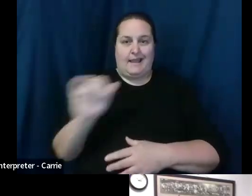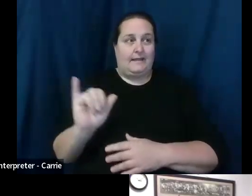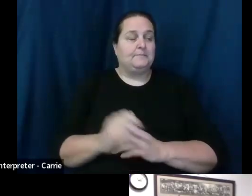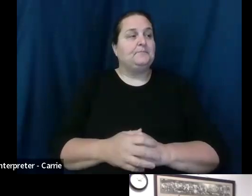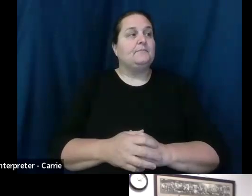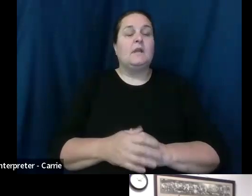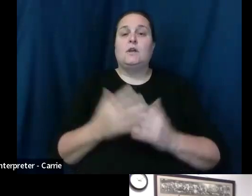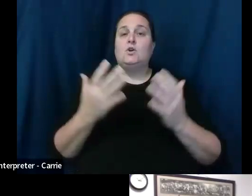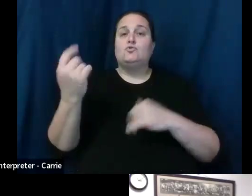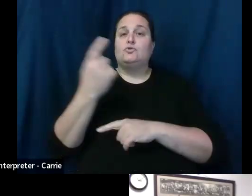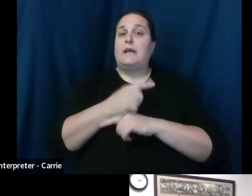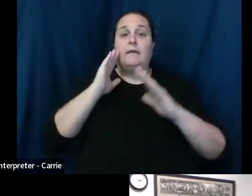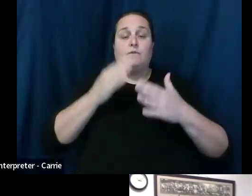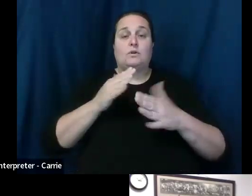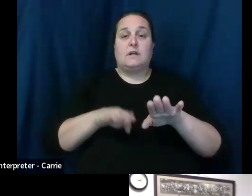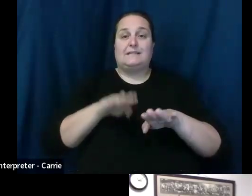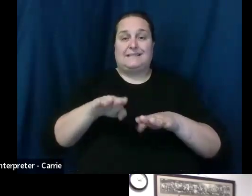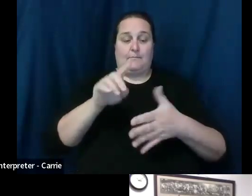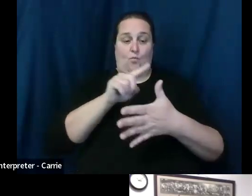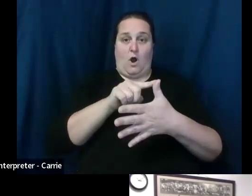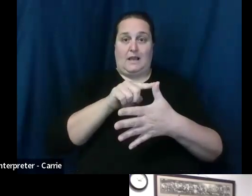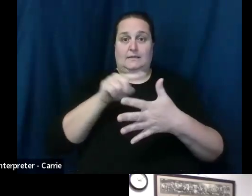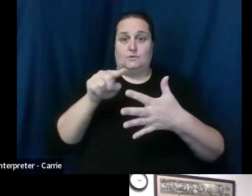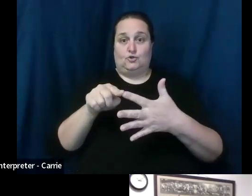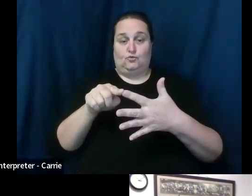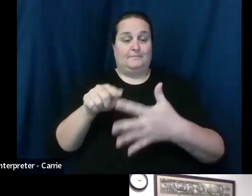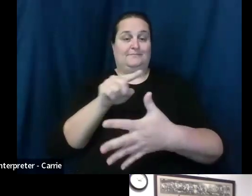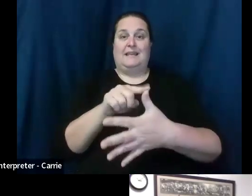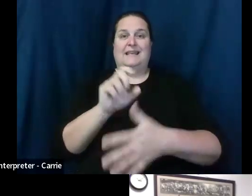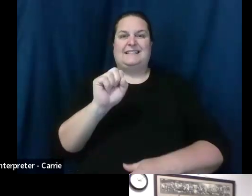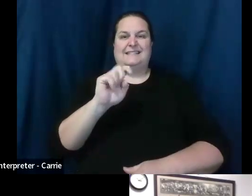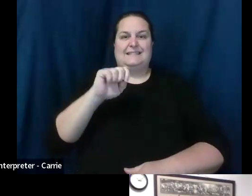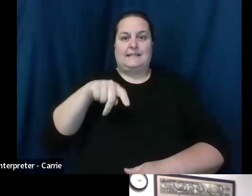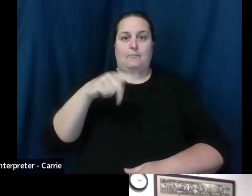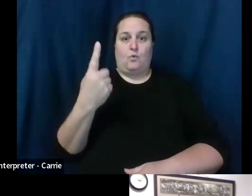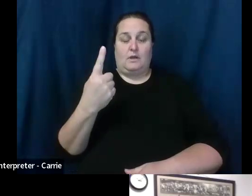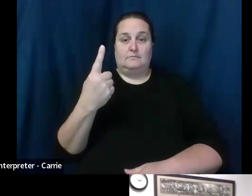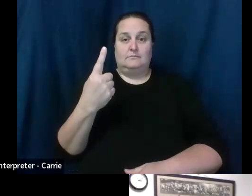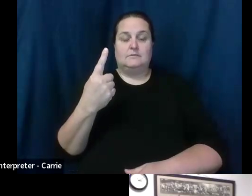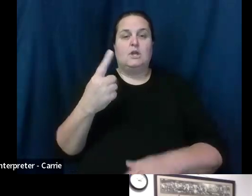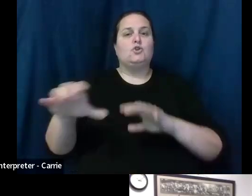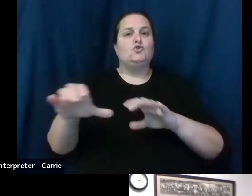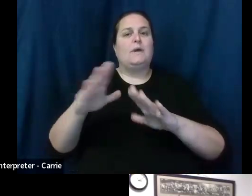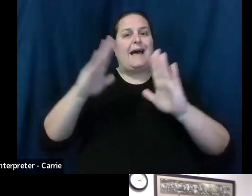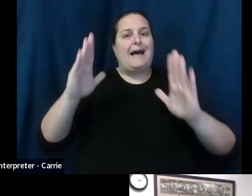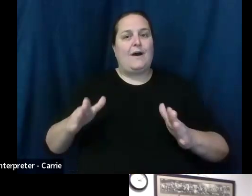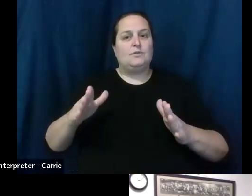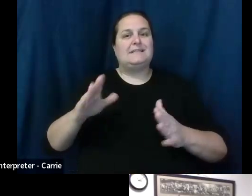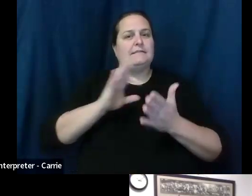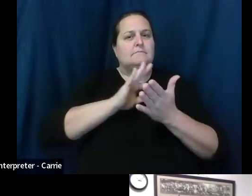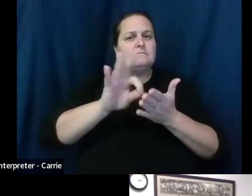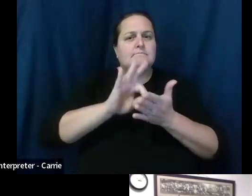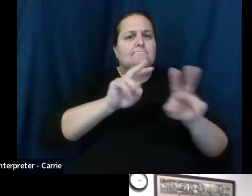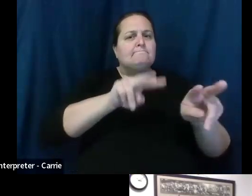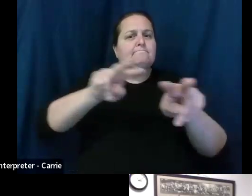1 and 2, which actually work together very well. So step 1 is going to be completing a personal and household inventory. So that's just like asking